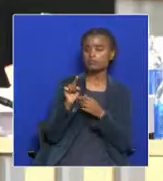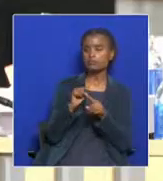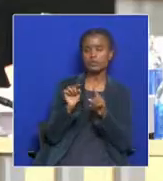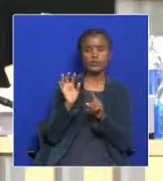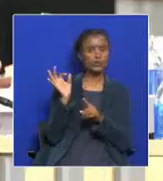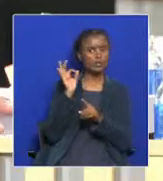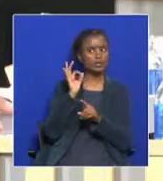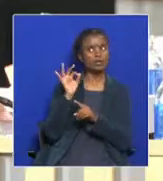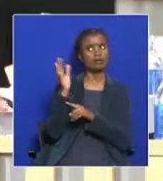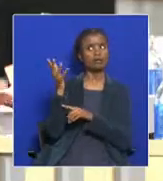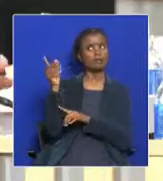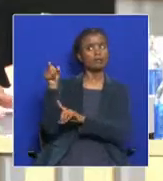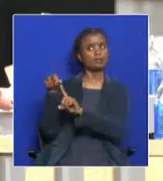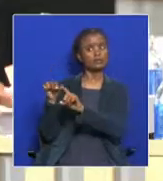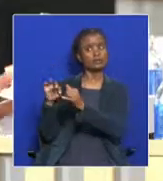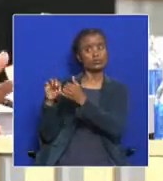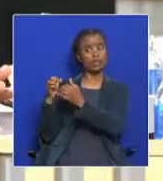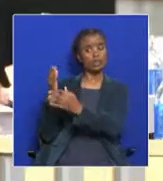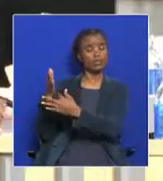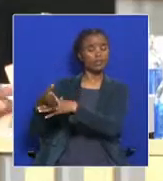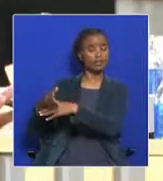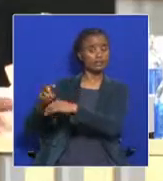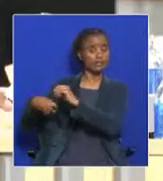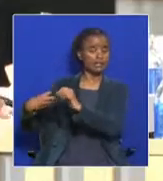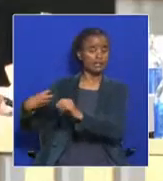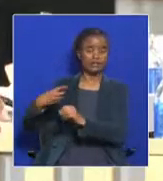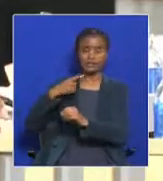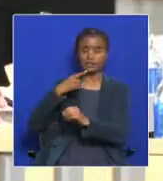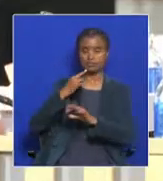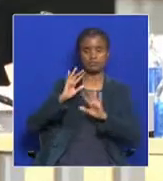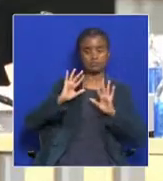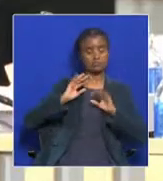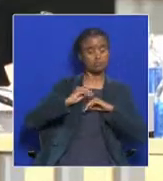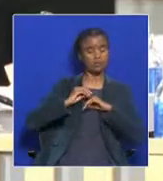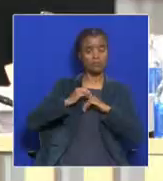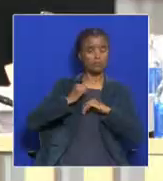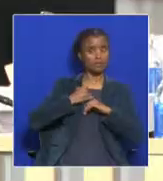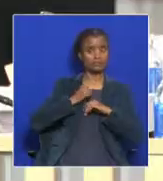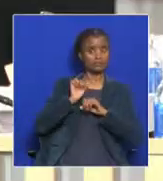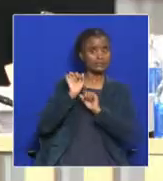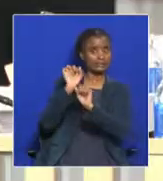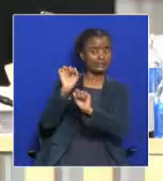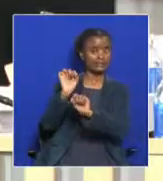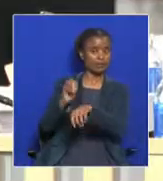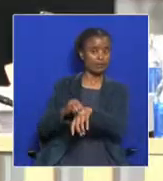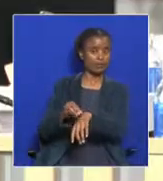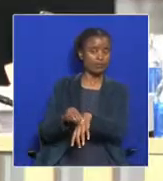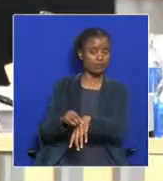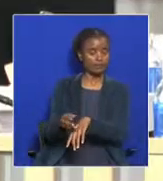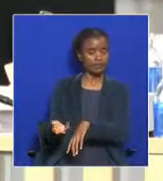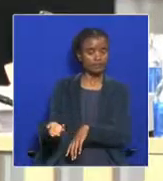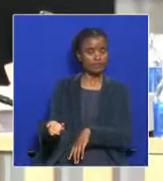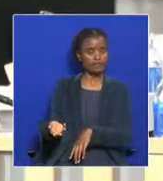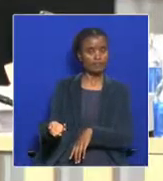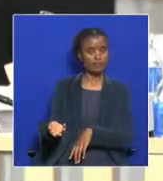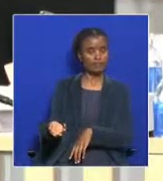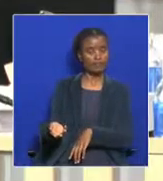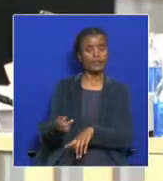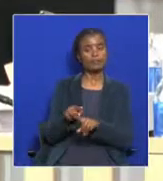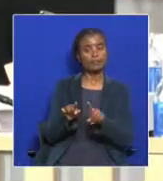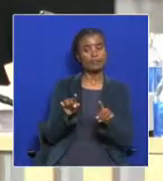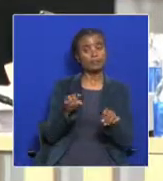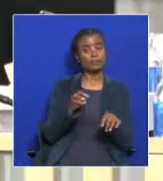well, it's not my problem. It's the Brigadier's problem. I do have a fundamental problem